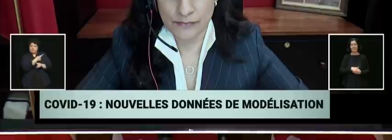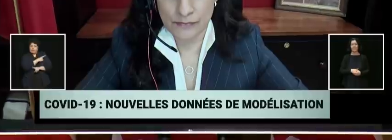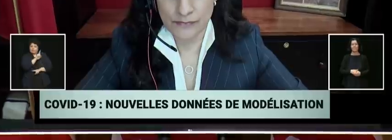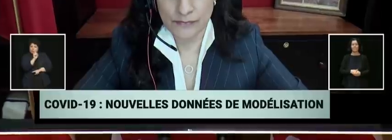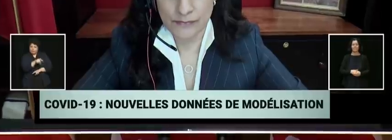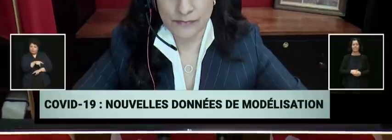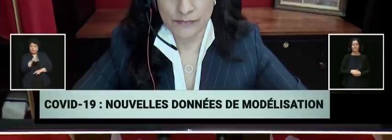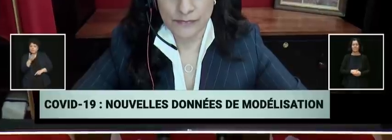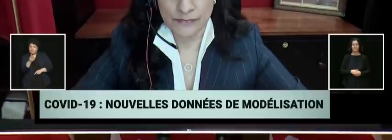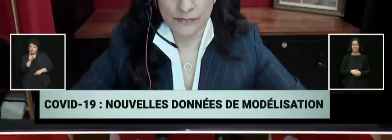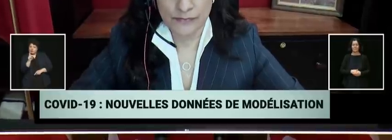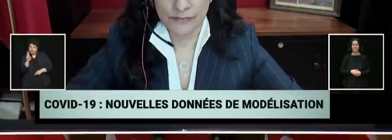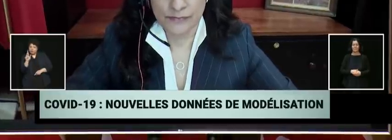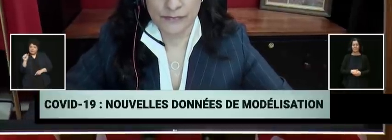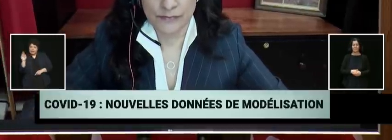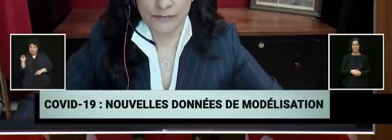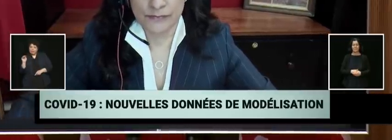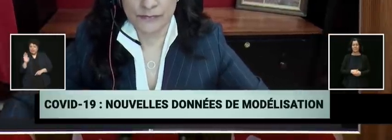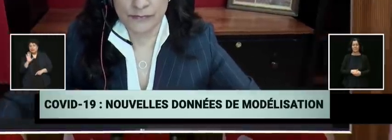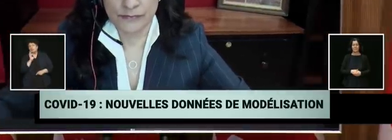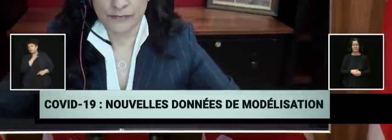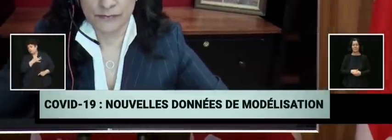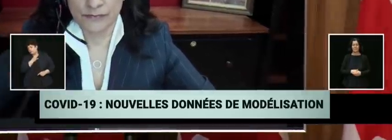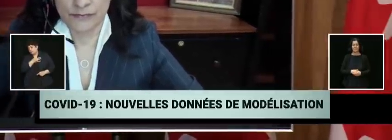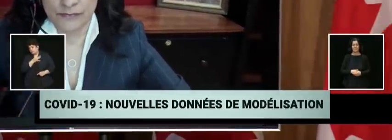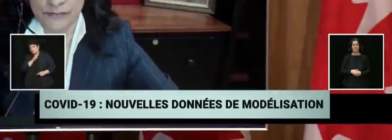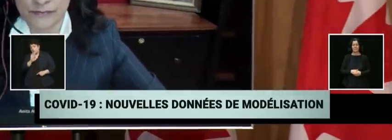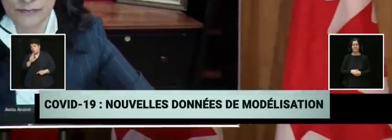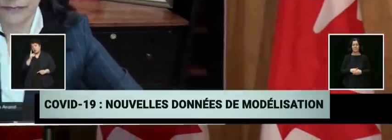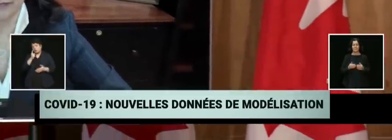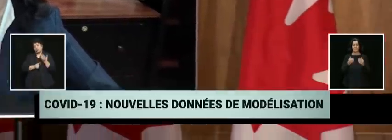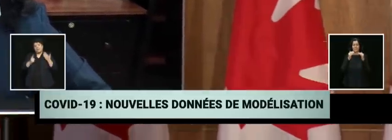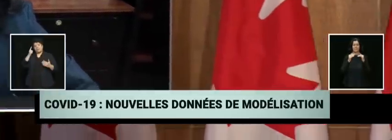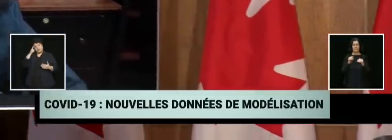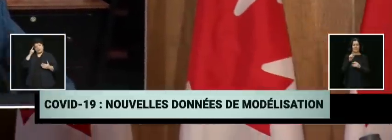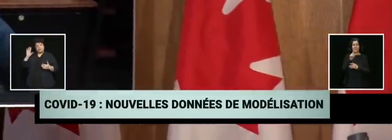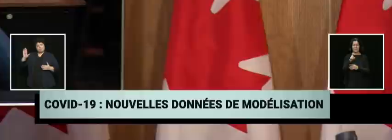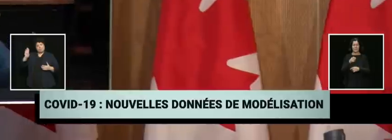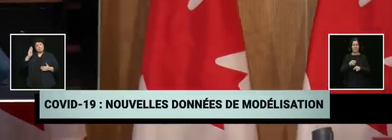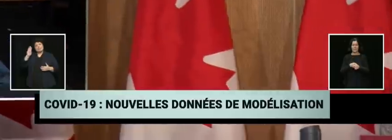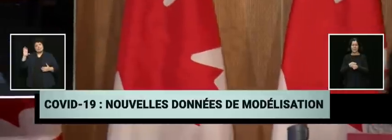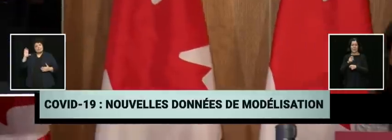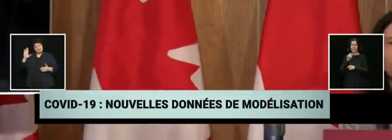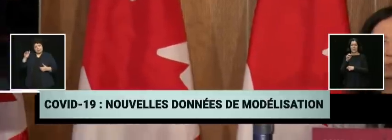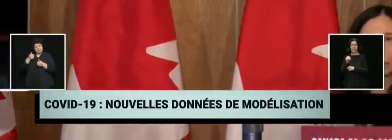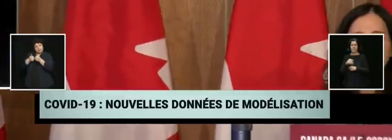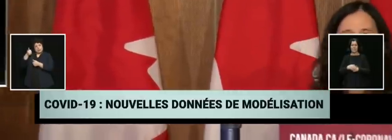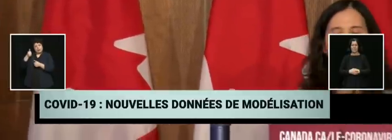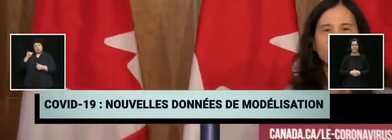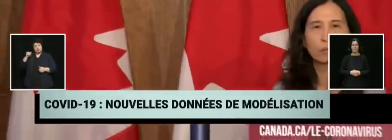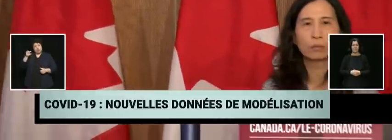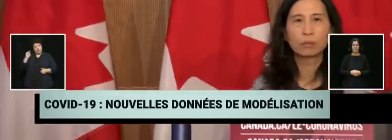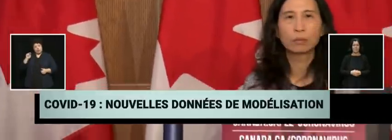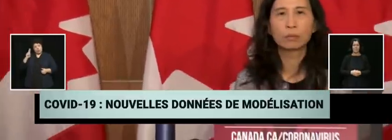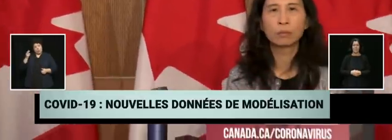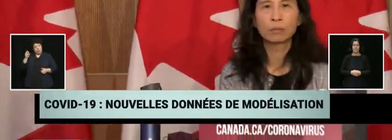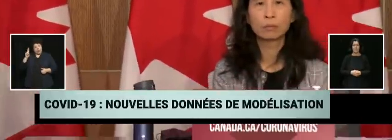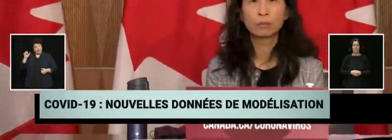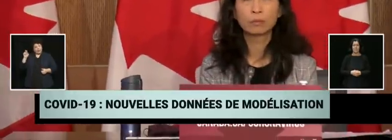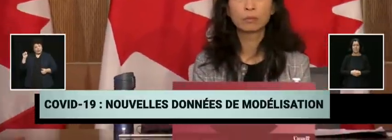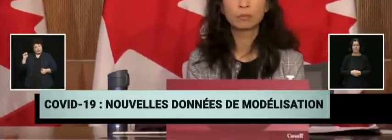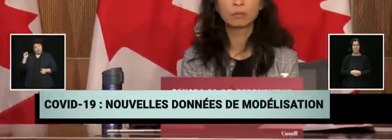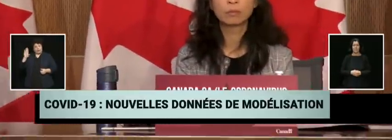get your take on what BC's Premier John Horgan said yesterday, that they're considering their